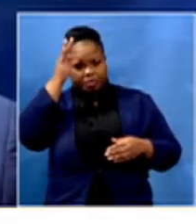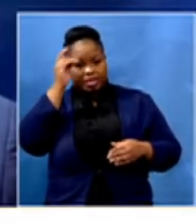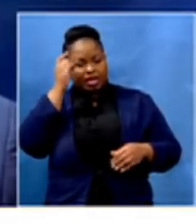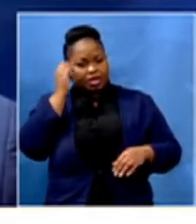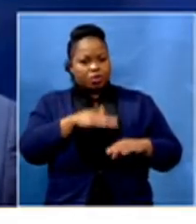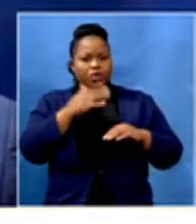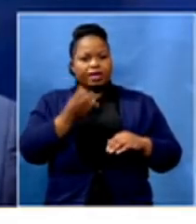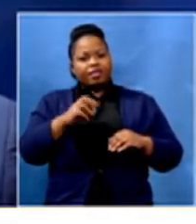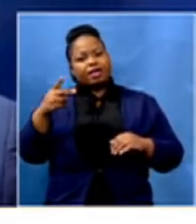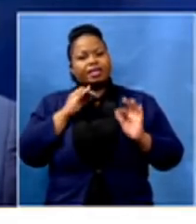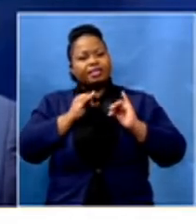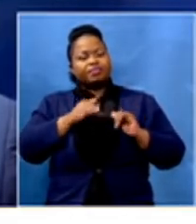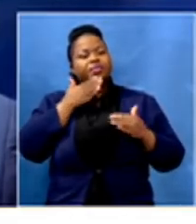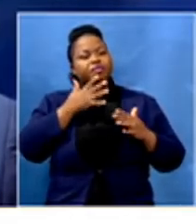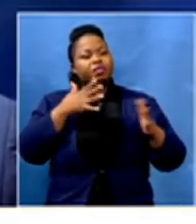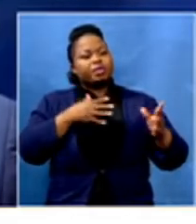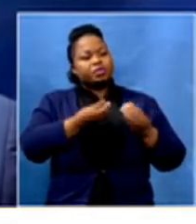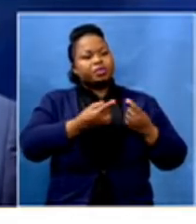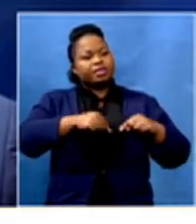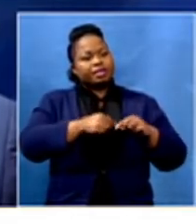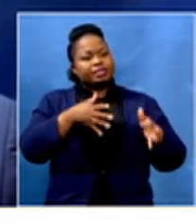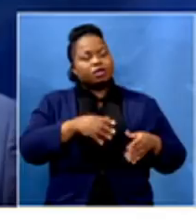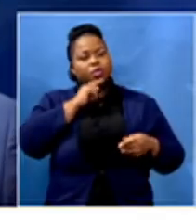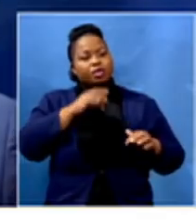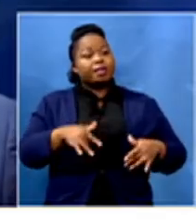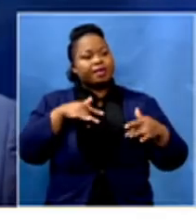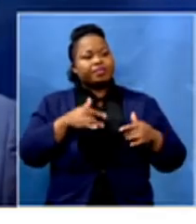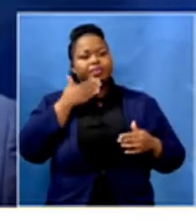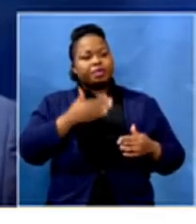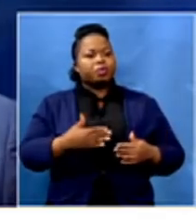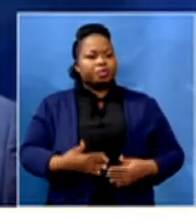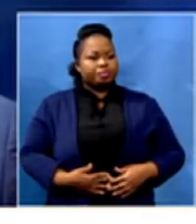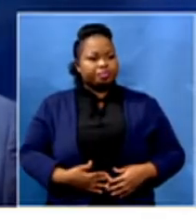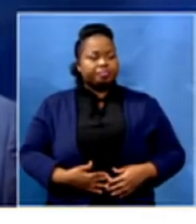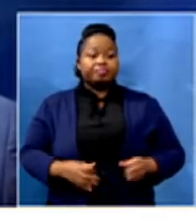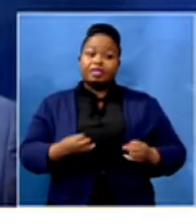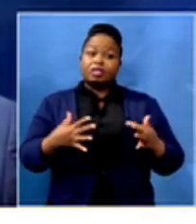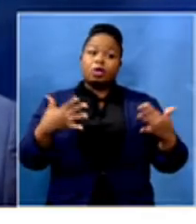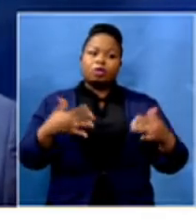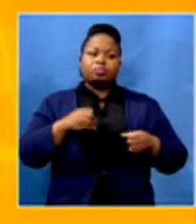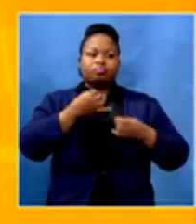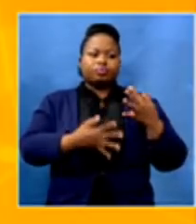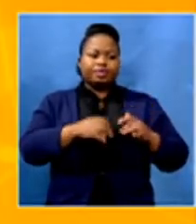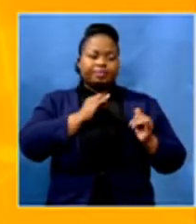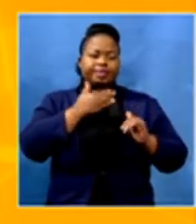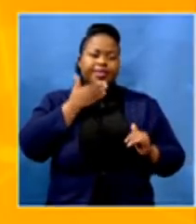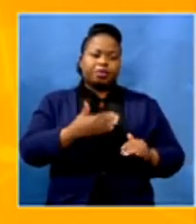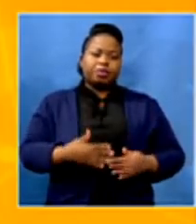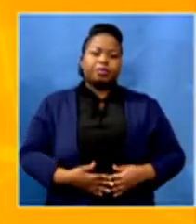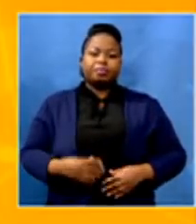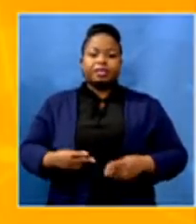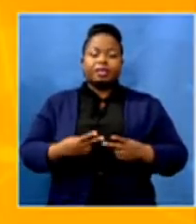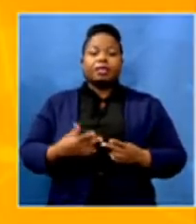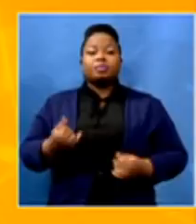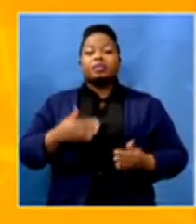got another interview. Thank you so much for talking to us here on Morning Live. A lot that was covered in this interview. Thanks. And also, we